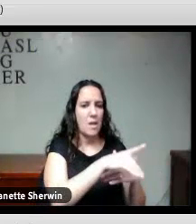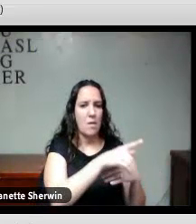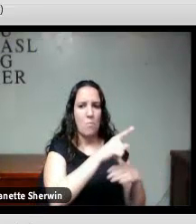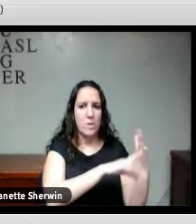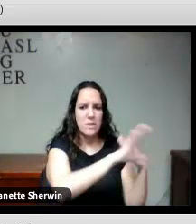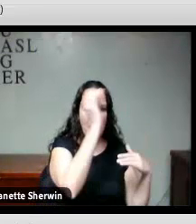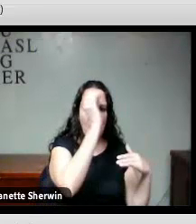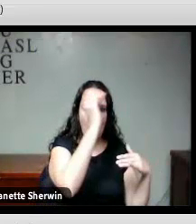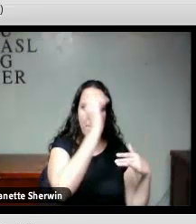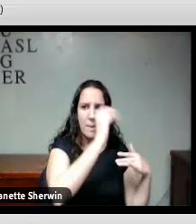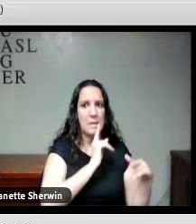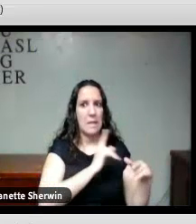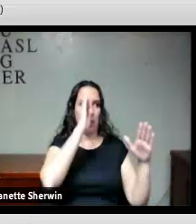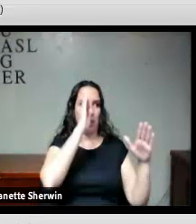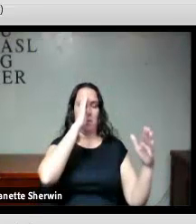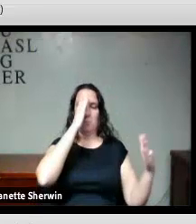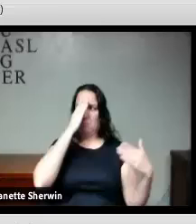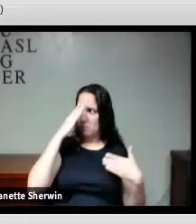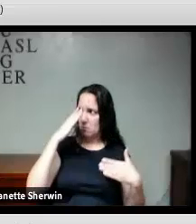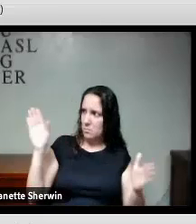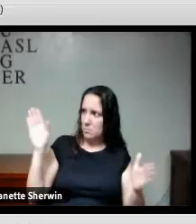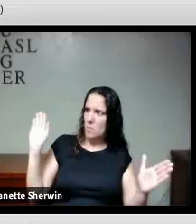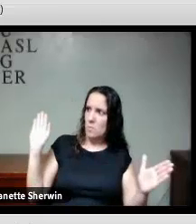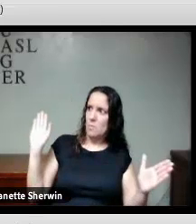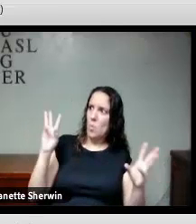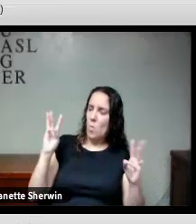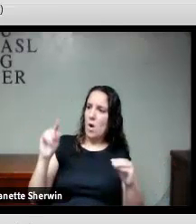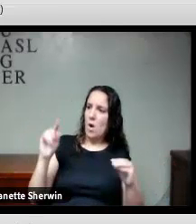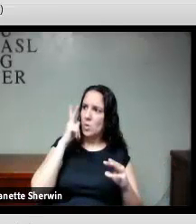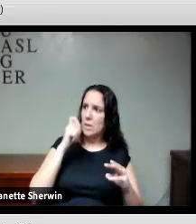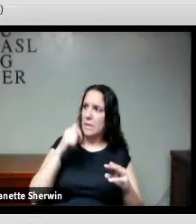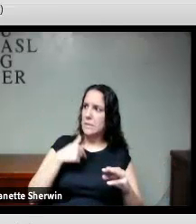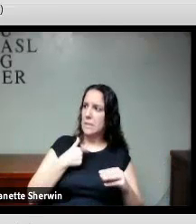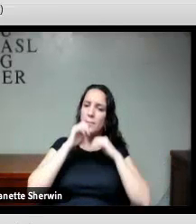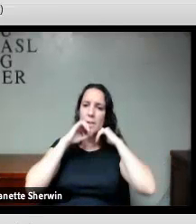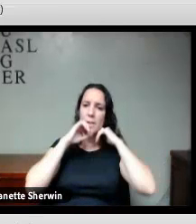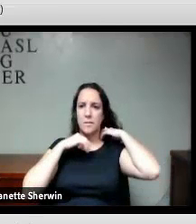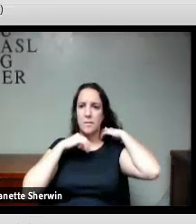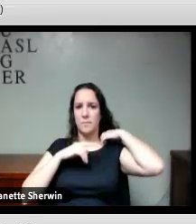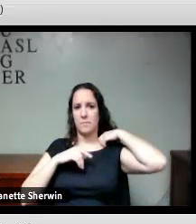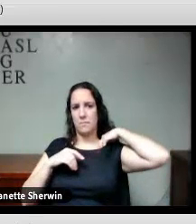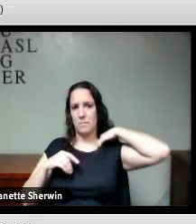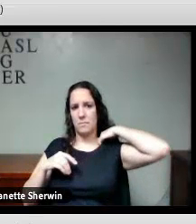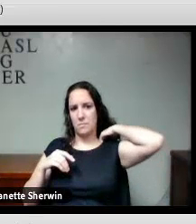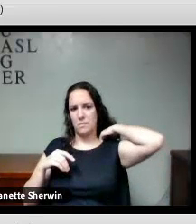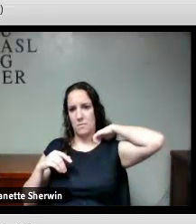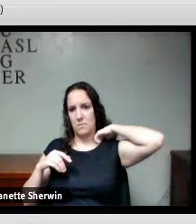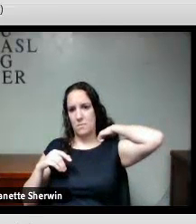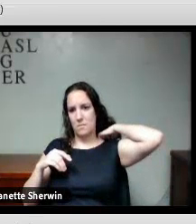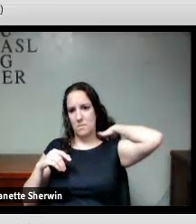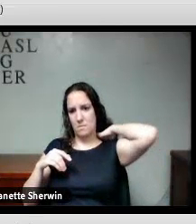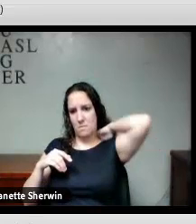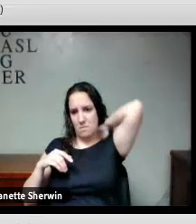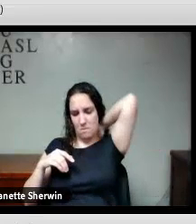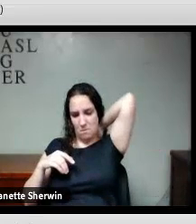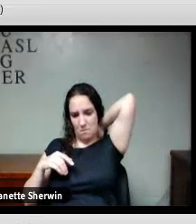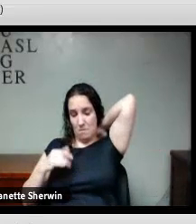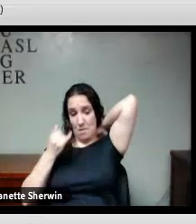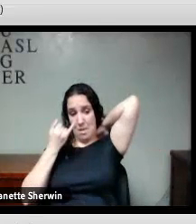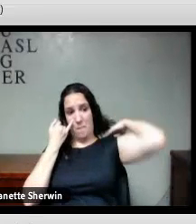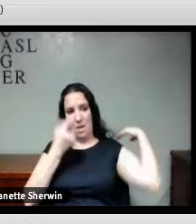your mind to a negative patron, isn't it? She's going to be negative probably. But if we don't think of it as negative and we think of it as